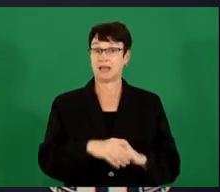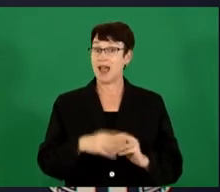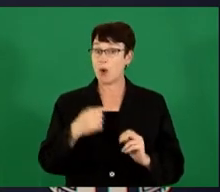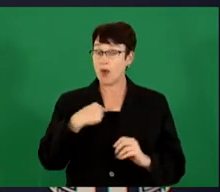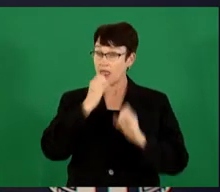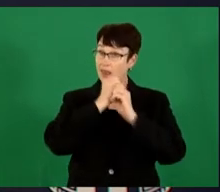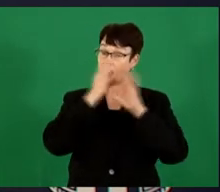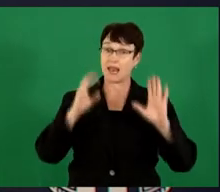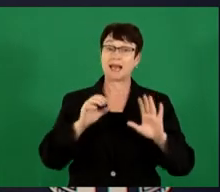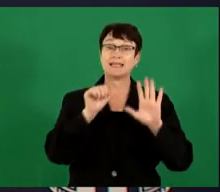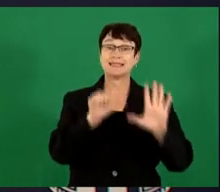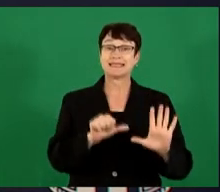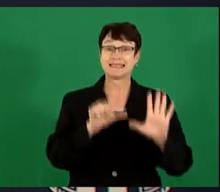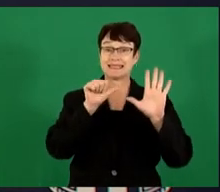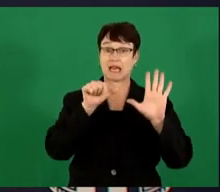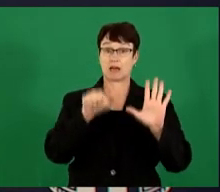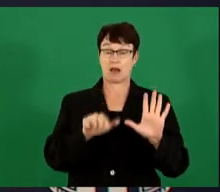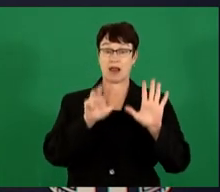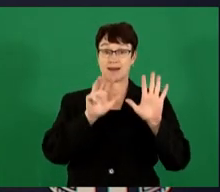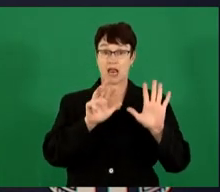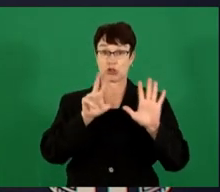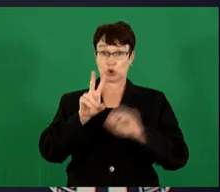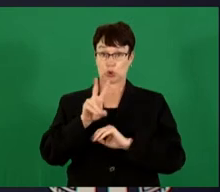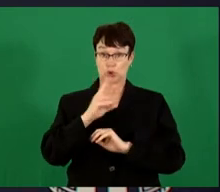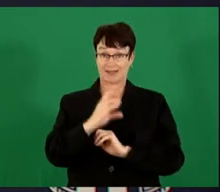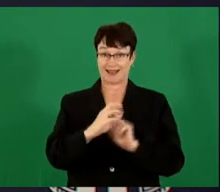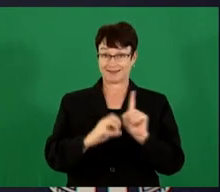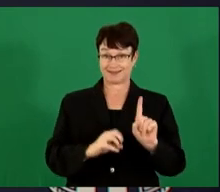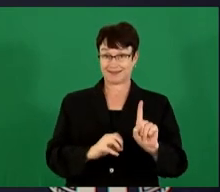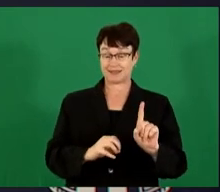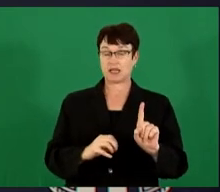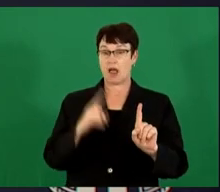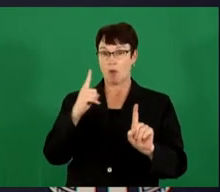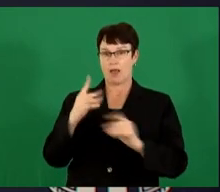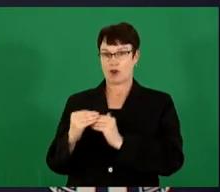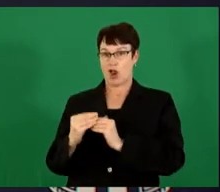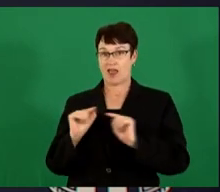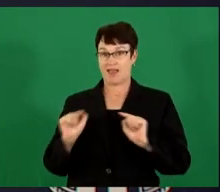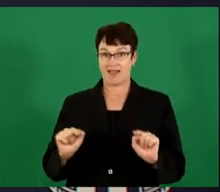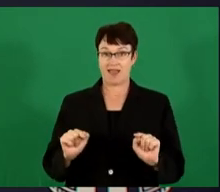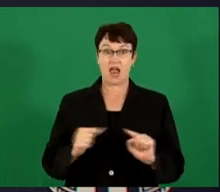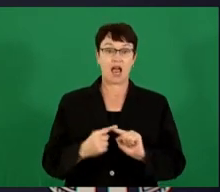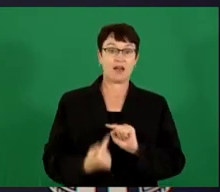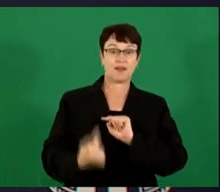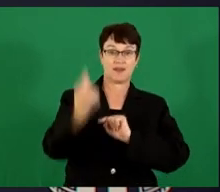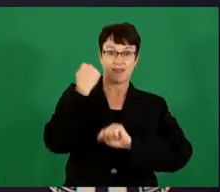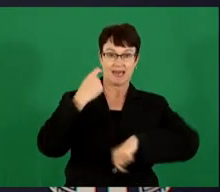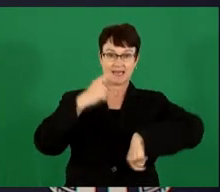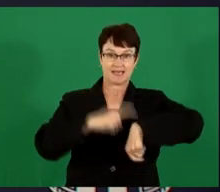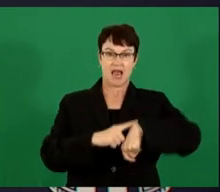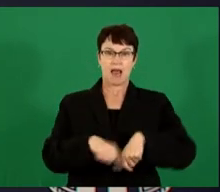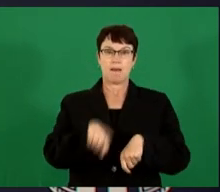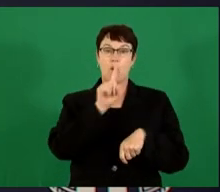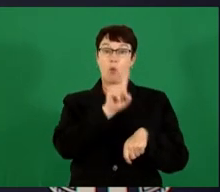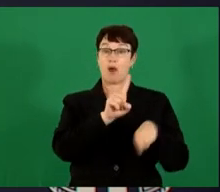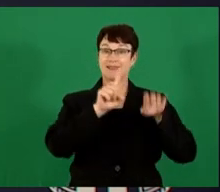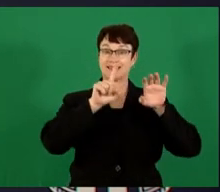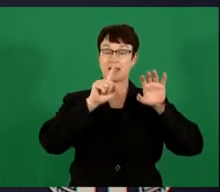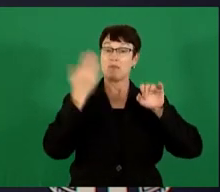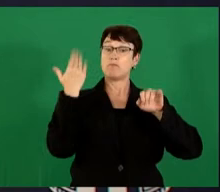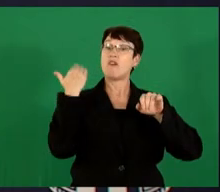16 rands and 92 cents to the US dollar, compared with 17 rands 68 cents at the time of the previous